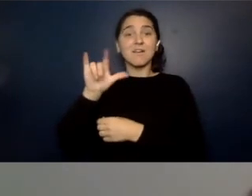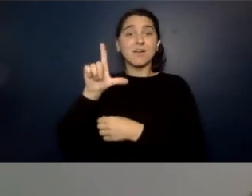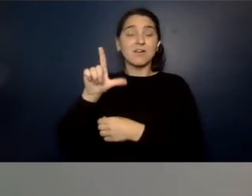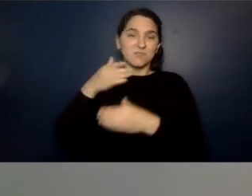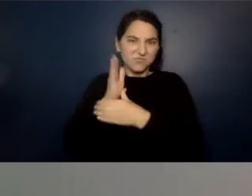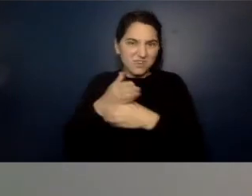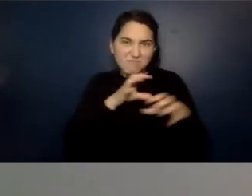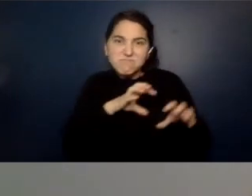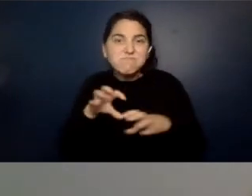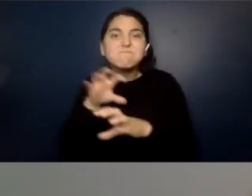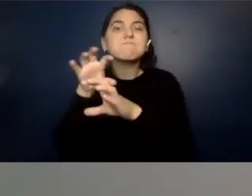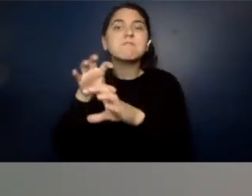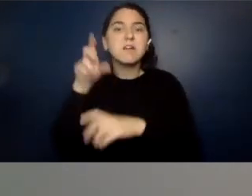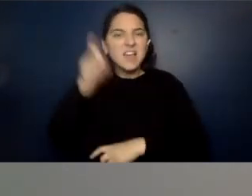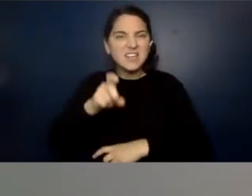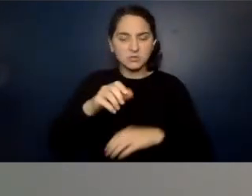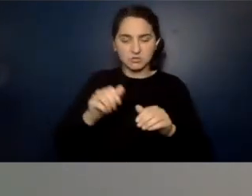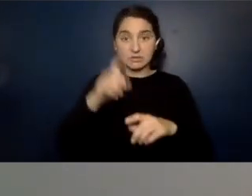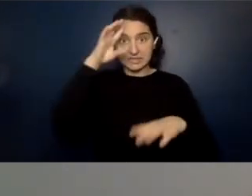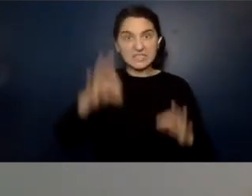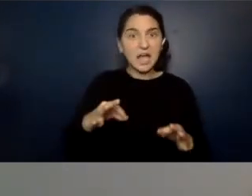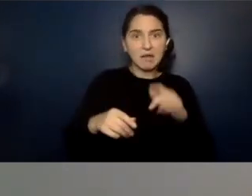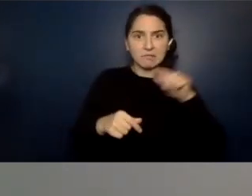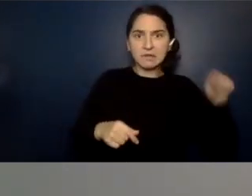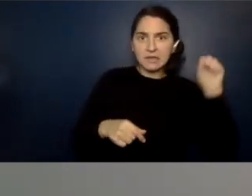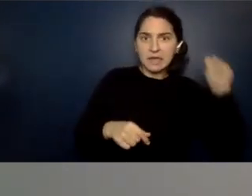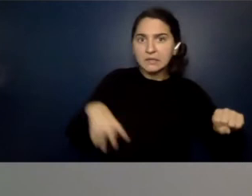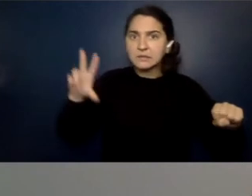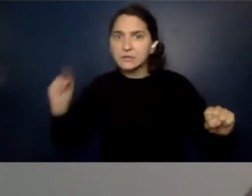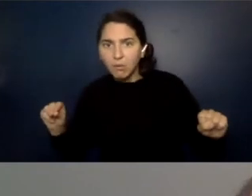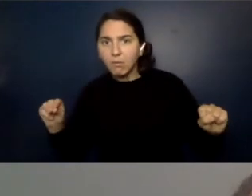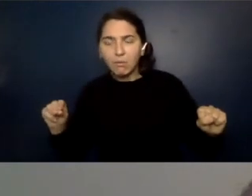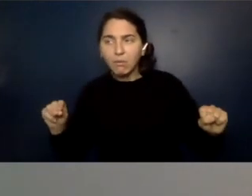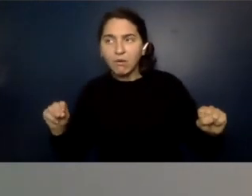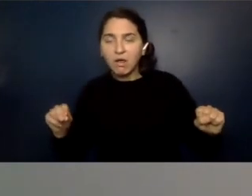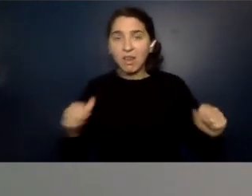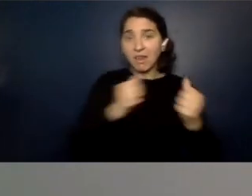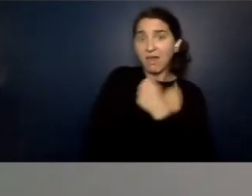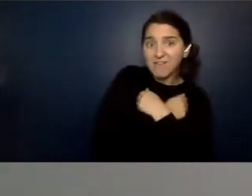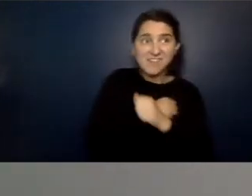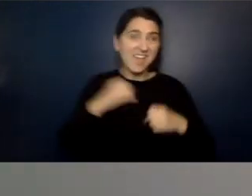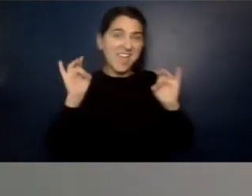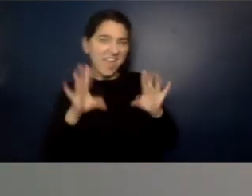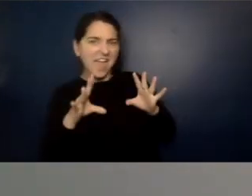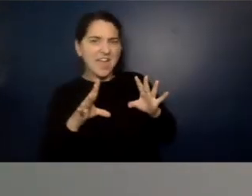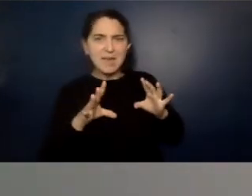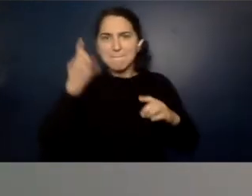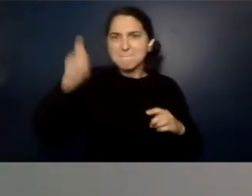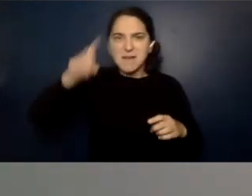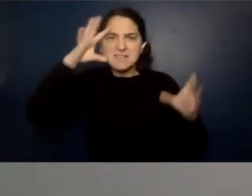think they are the most important, nor could any of our body live if we were all the